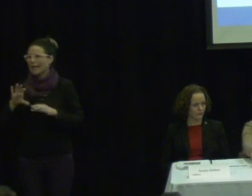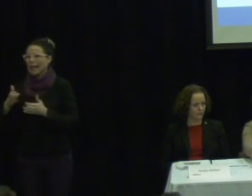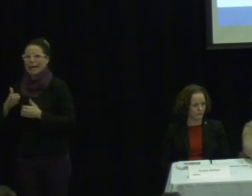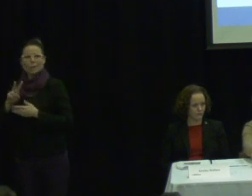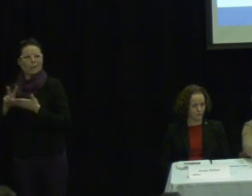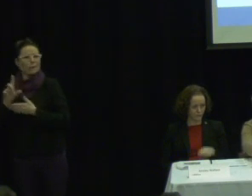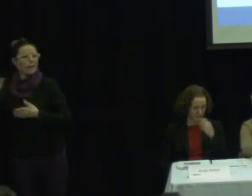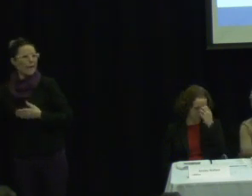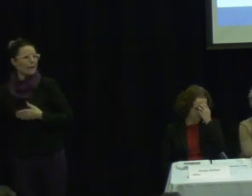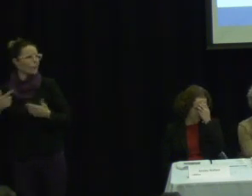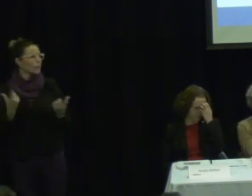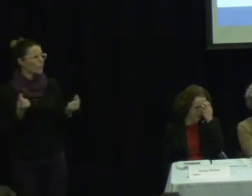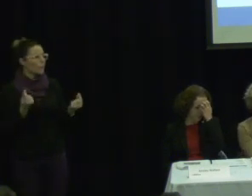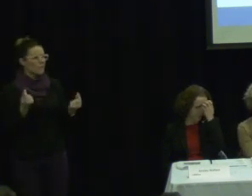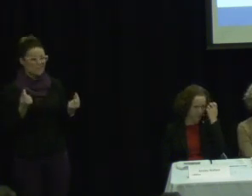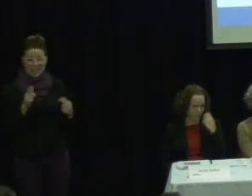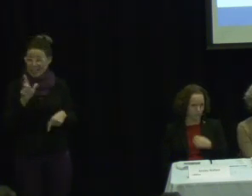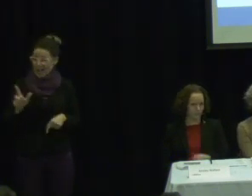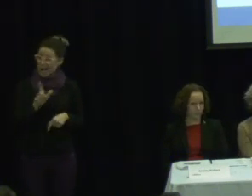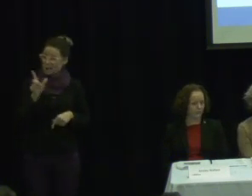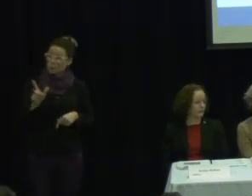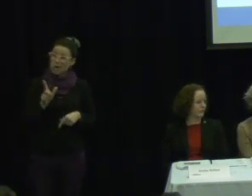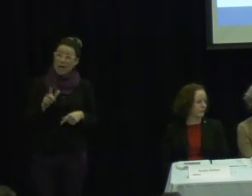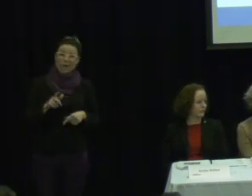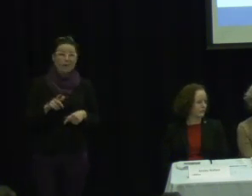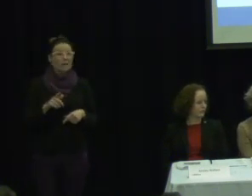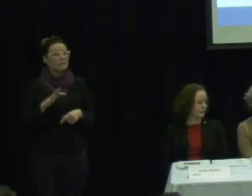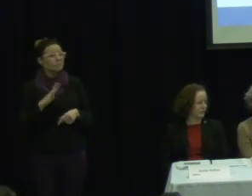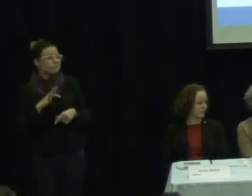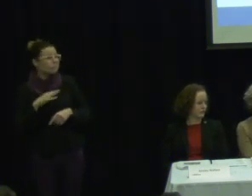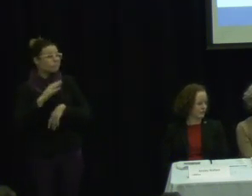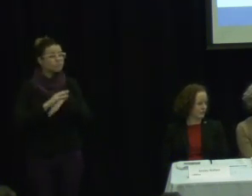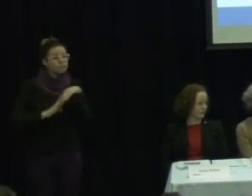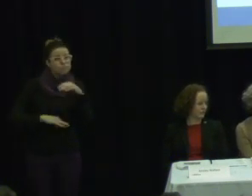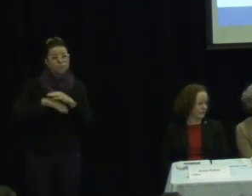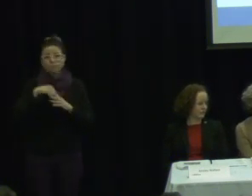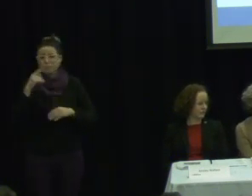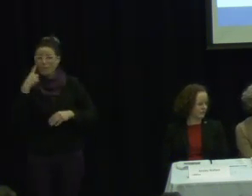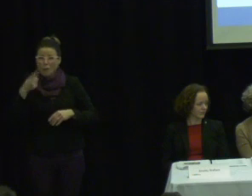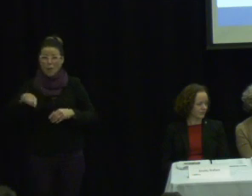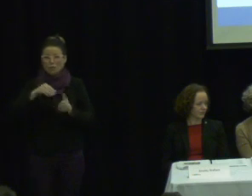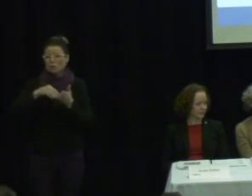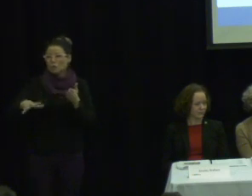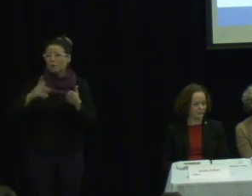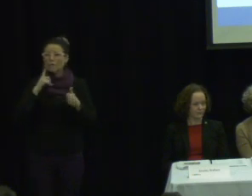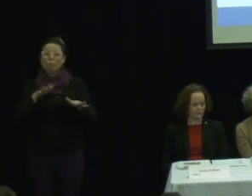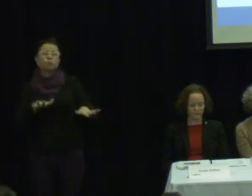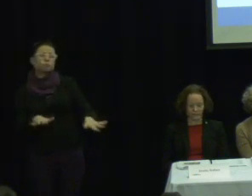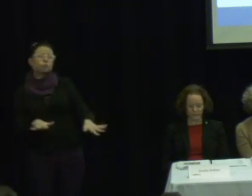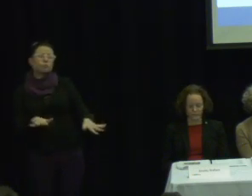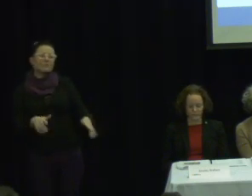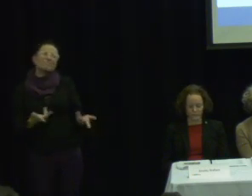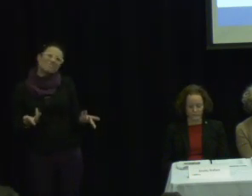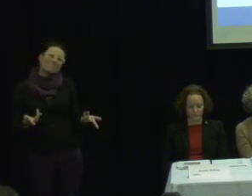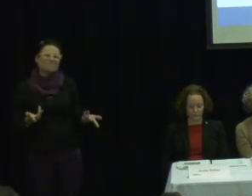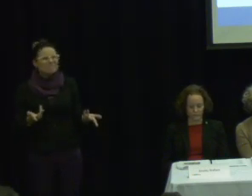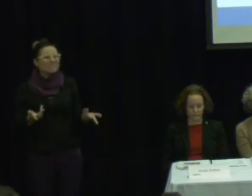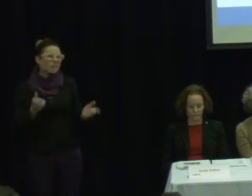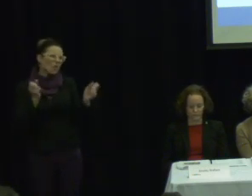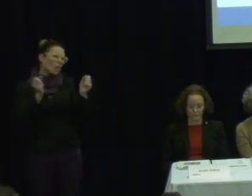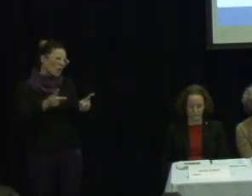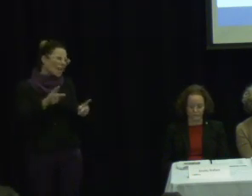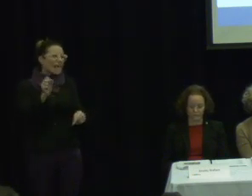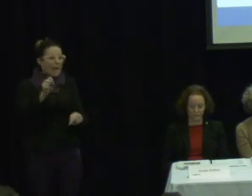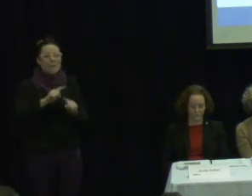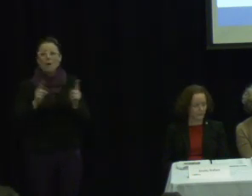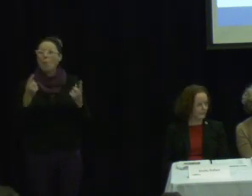Woodbury is not the best place in the world in terms of just feeling really comfortable. It's okay. But having a place where they can come in and be comfortable, obviously